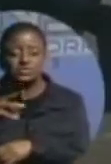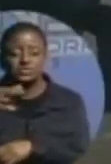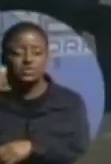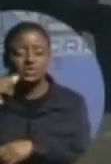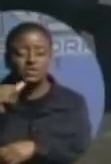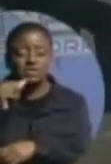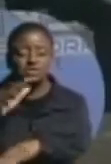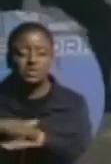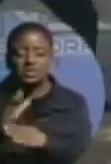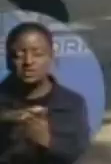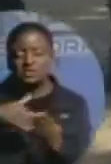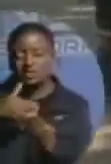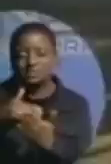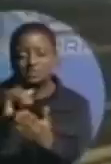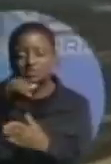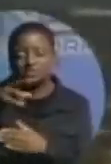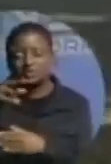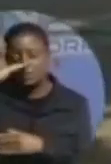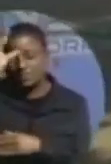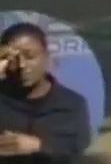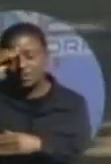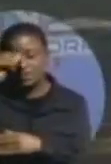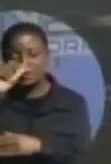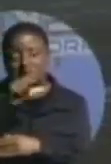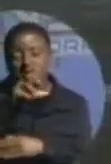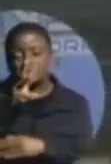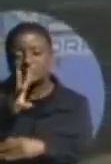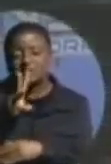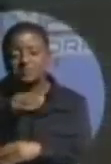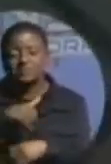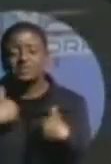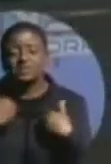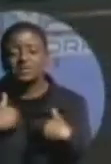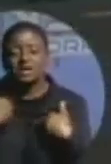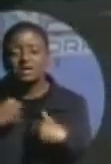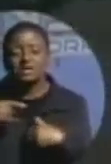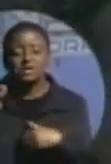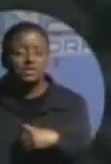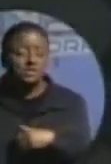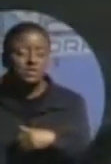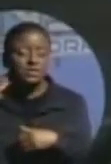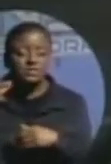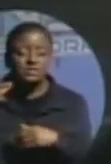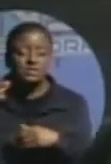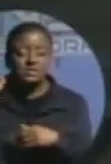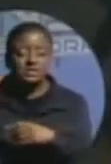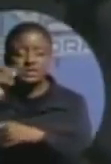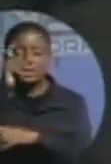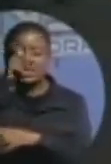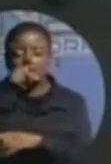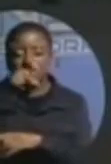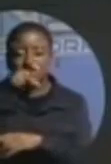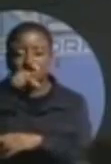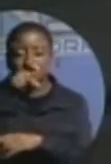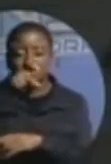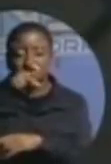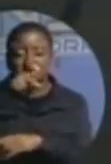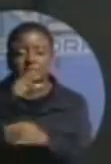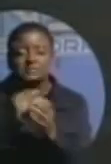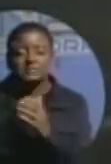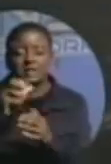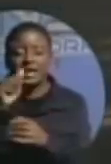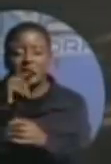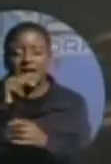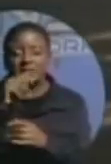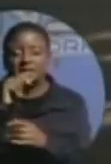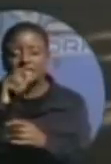In junior boys play, the LW Young Golden Eagles no match for the Anatole Rogers Timberwolves. The Timberwolves win this one in convincing